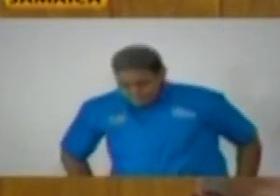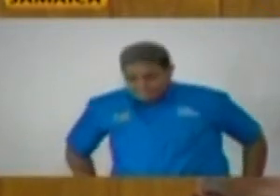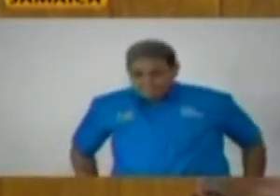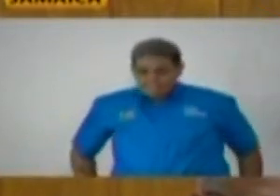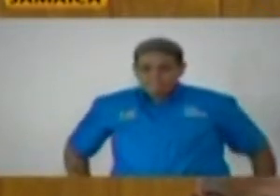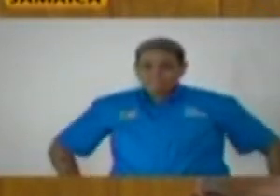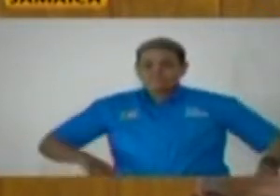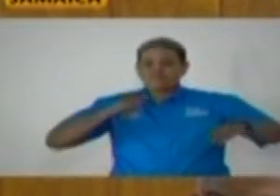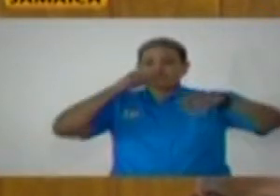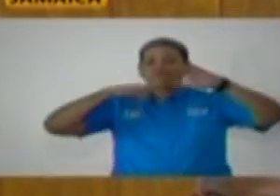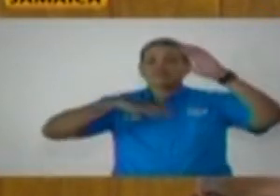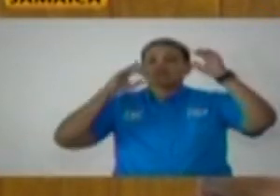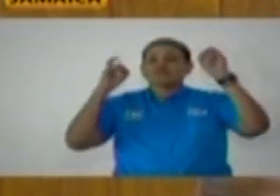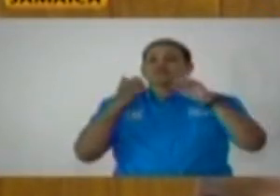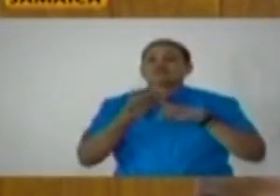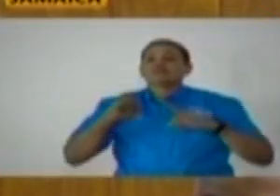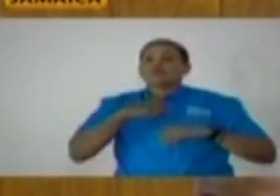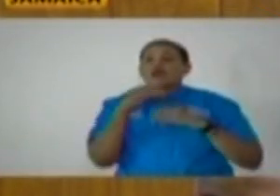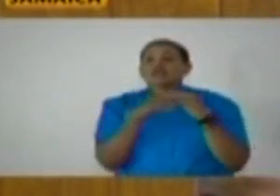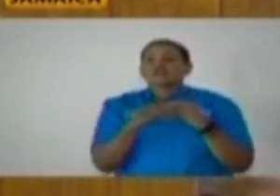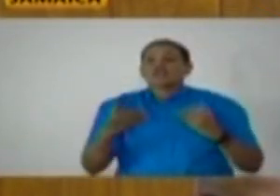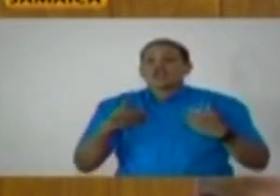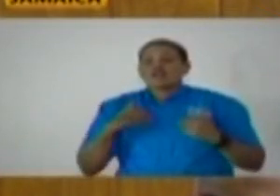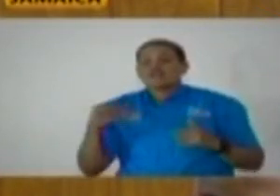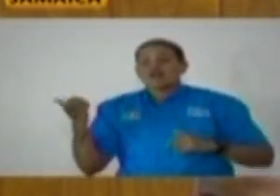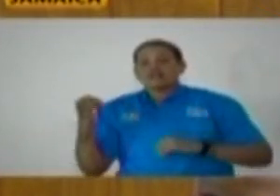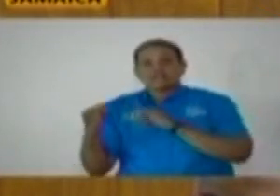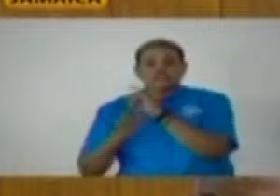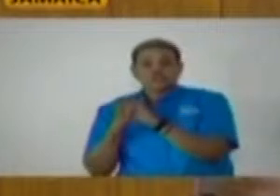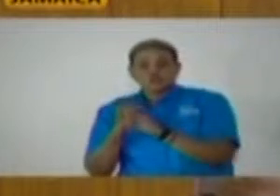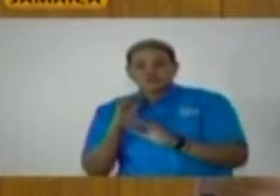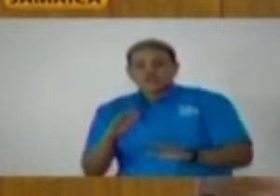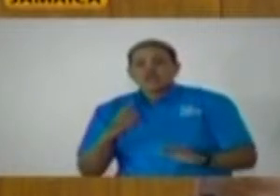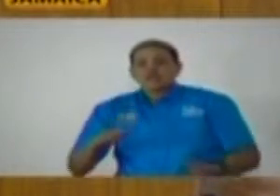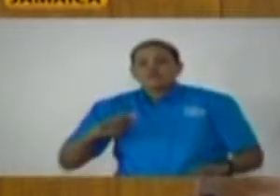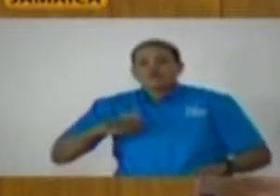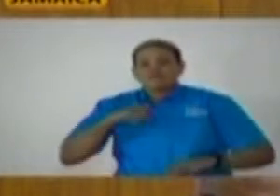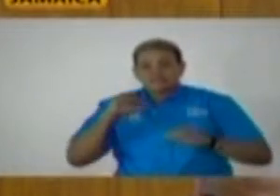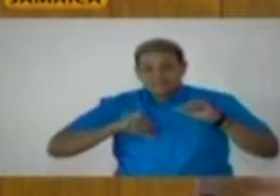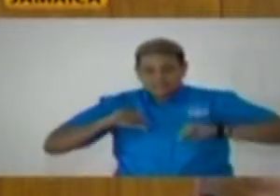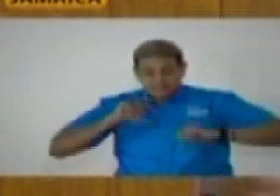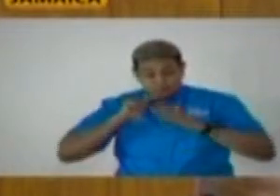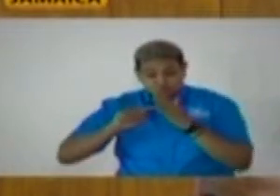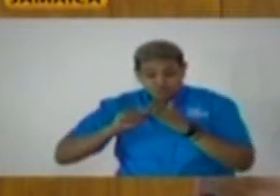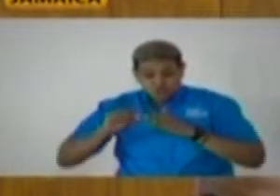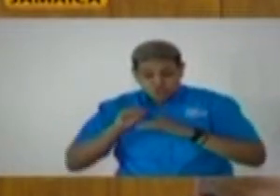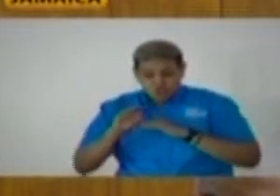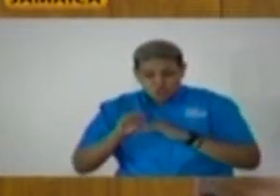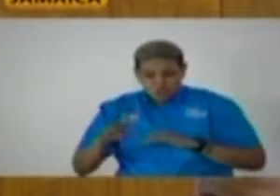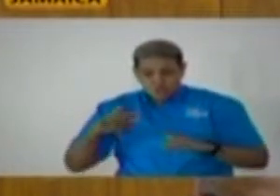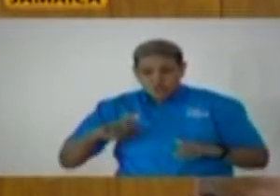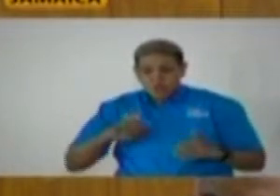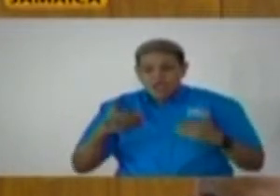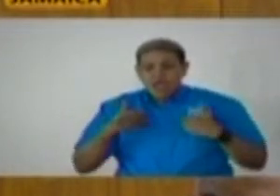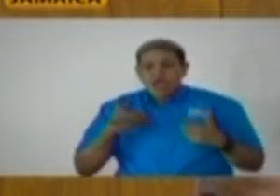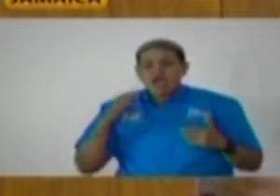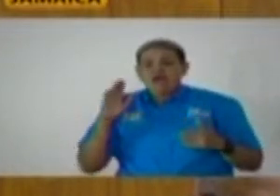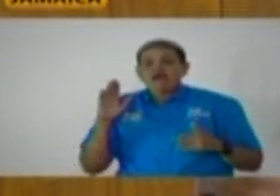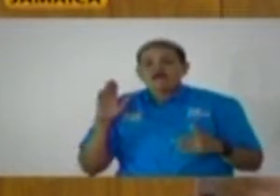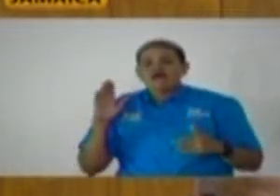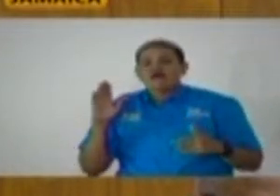Madam Speaker, we also have other institutions. We have the Scientific Research Council. We have